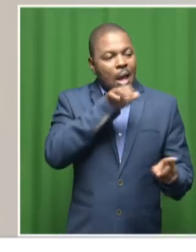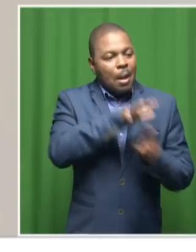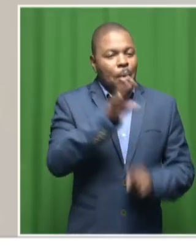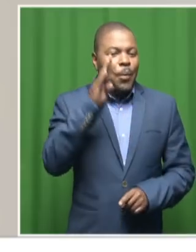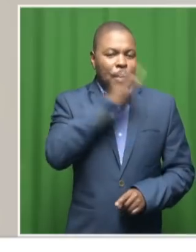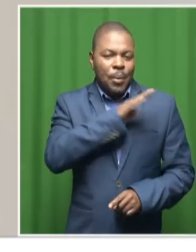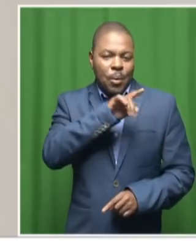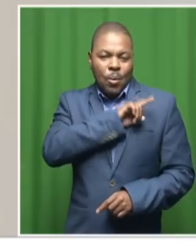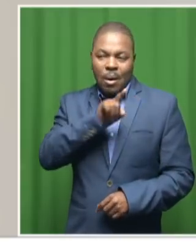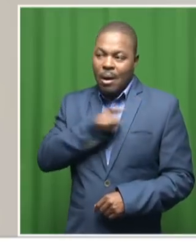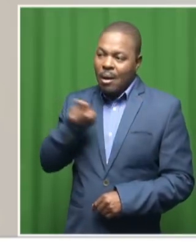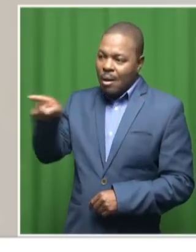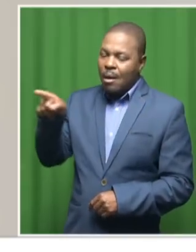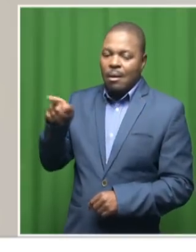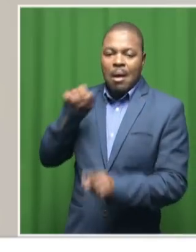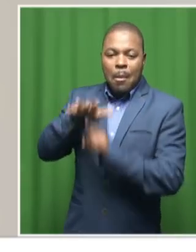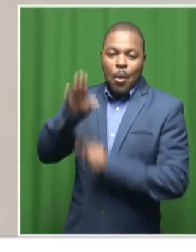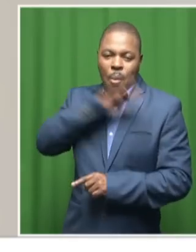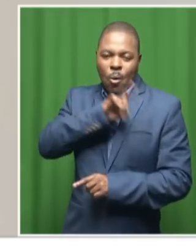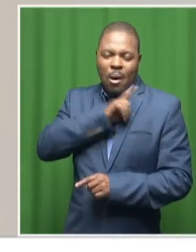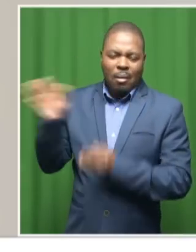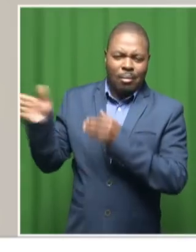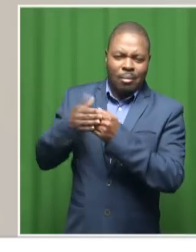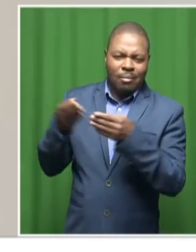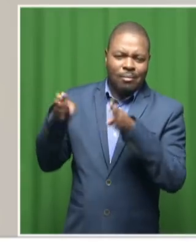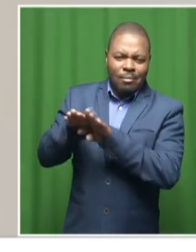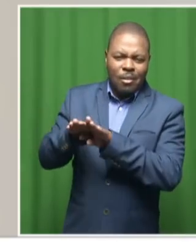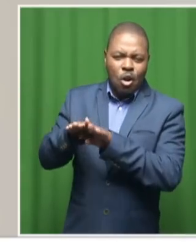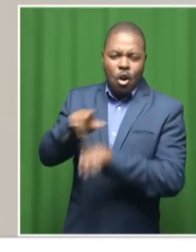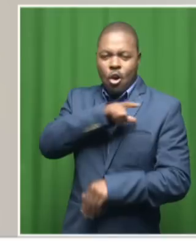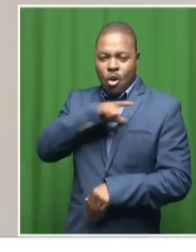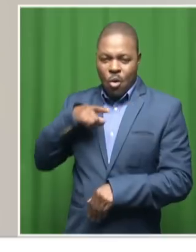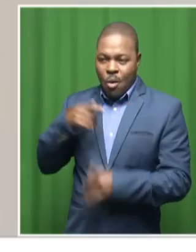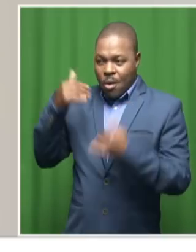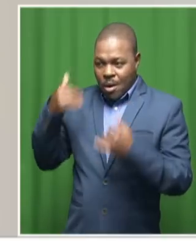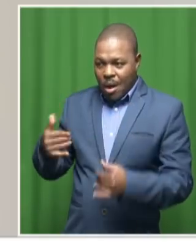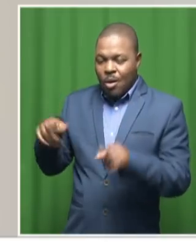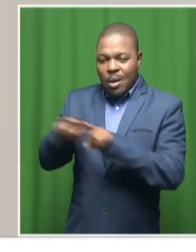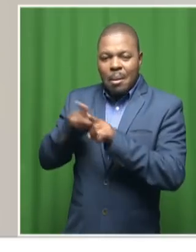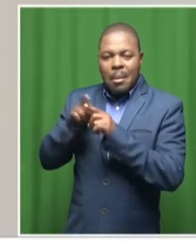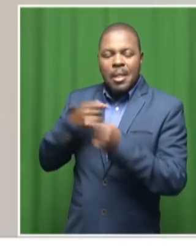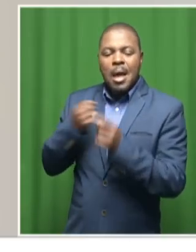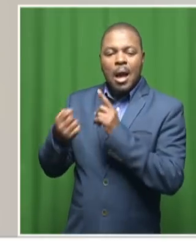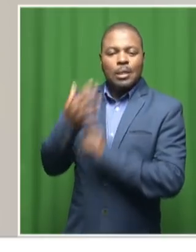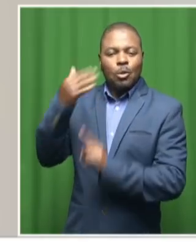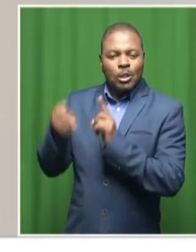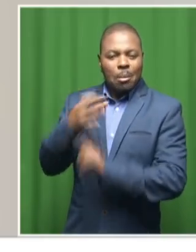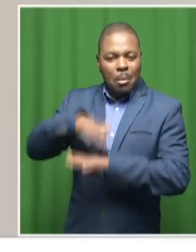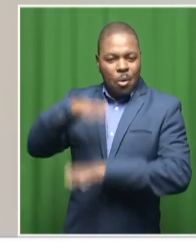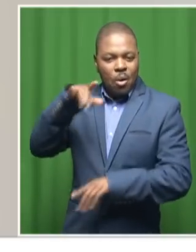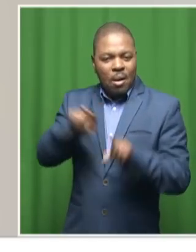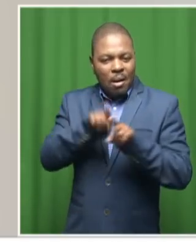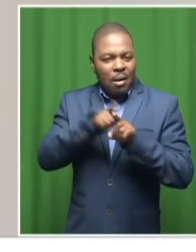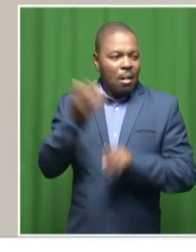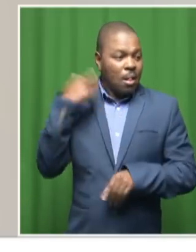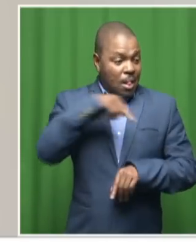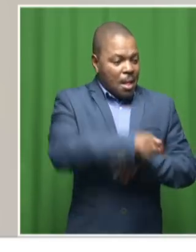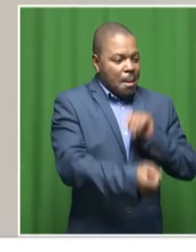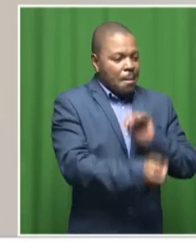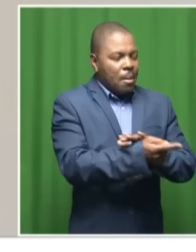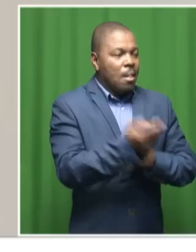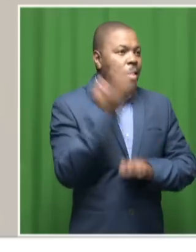been in constant lockdowns for a long period of time. So they are getting that exposure that we've had over the past year and